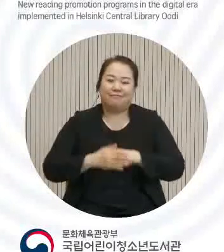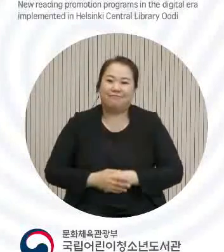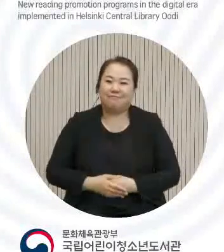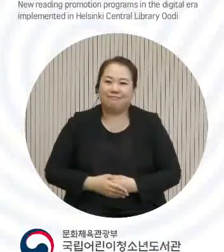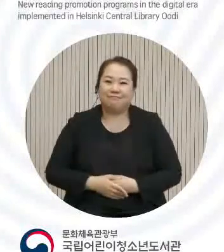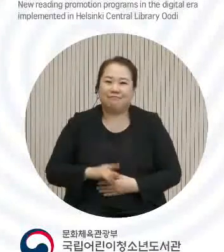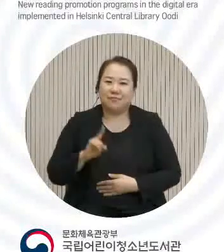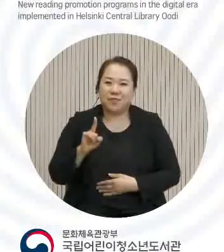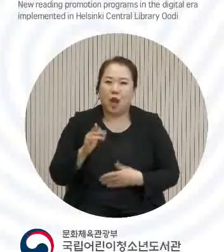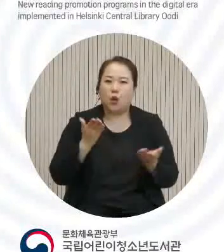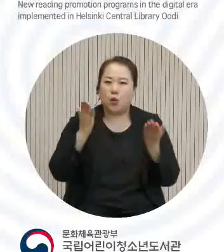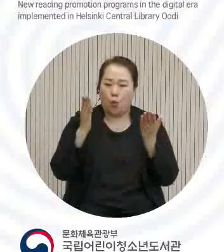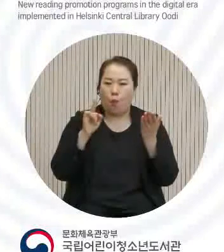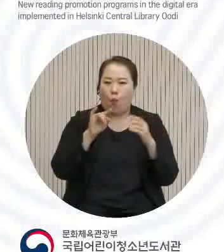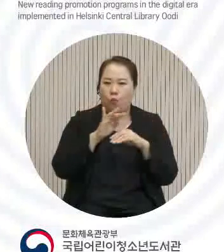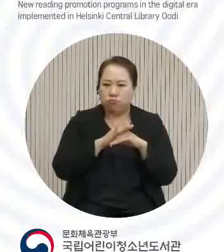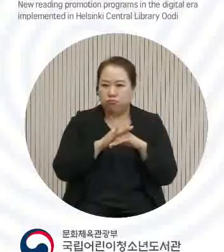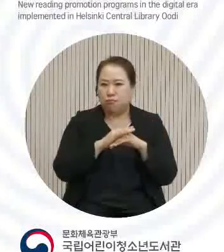in the play.